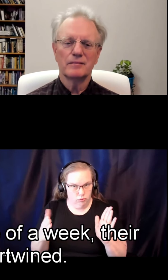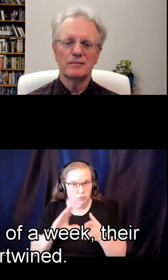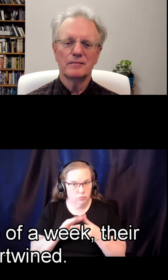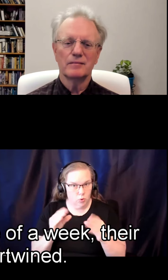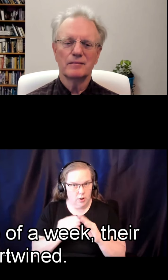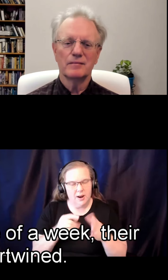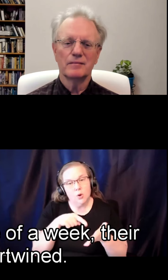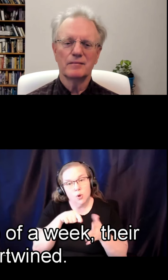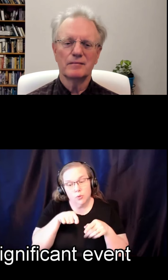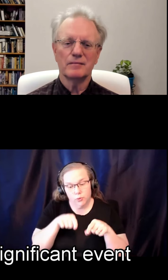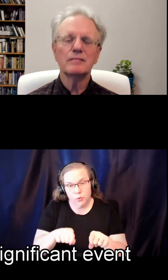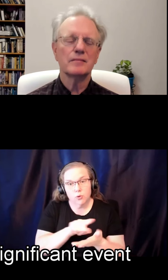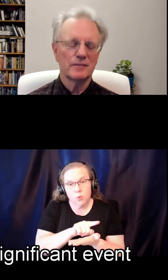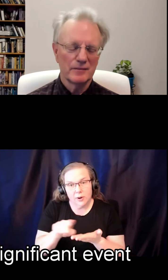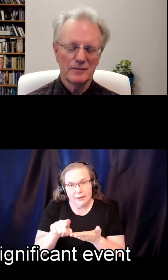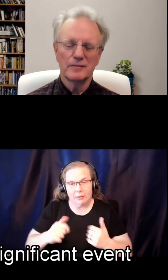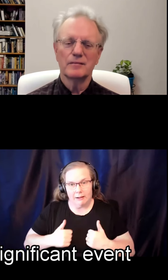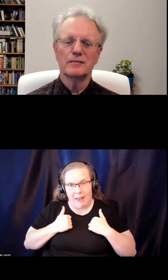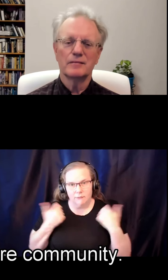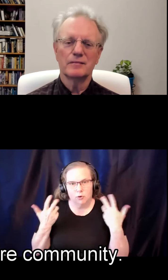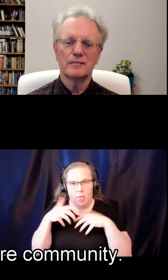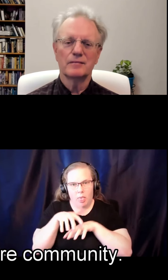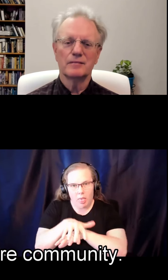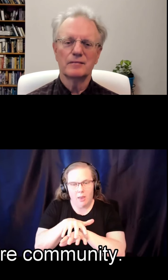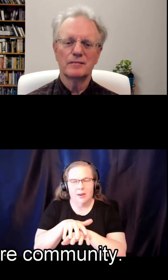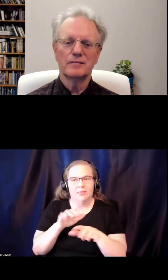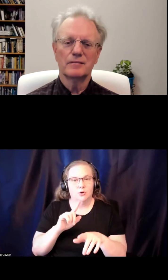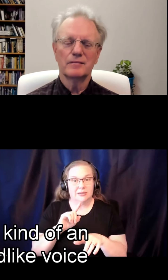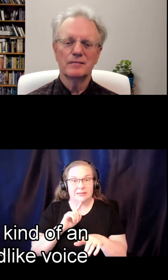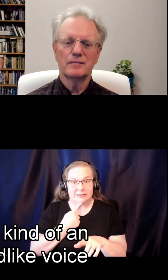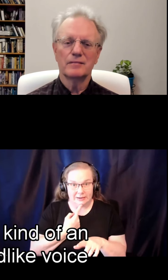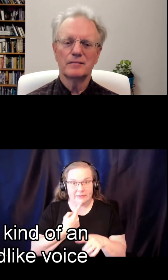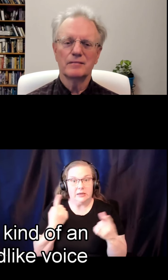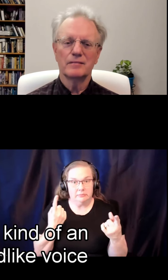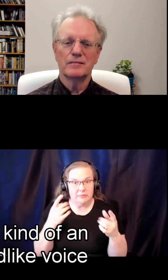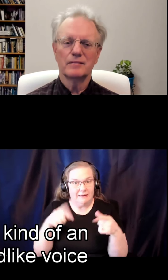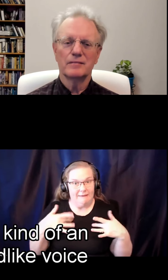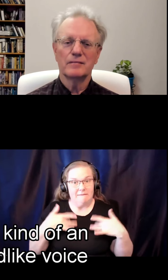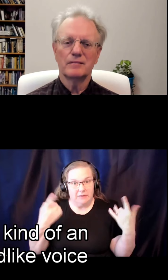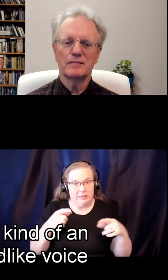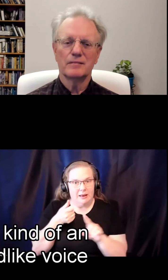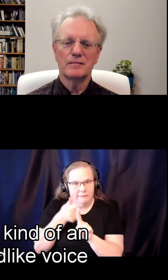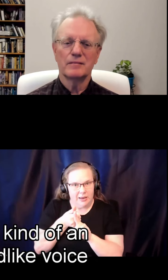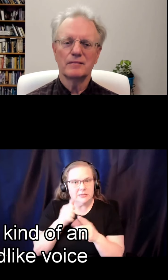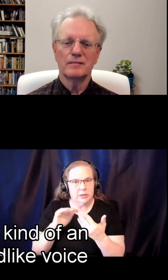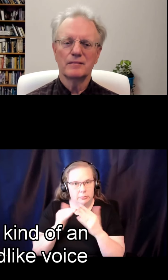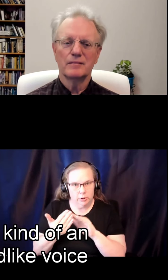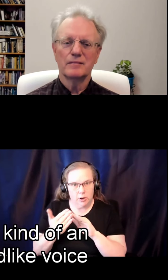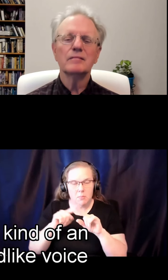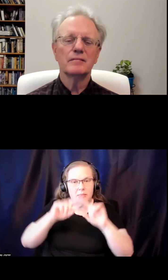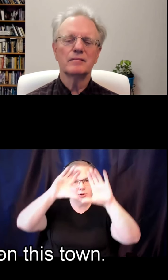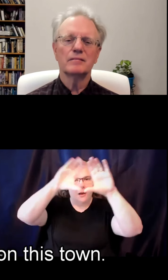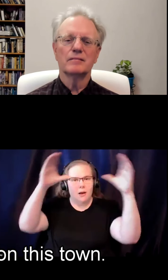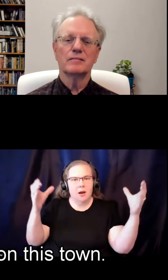week, their lives are intertwined, and there's a very significant event that affects the entire community. But there's also kind of an omniscient,